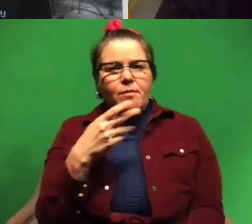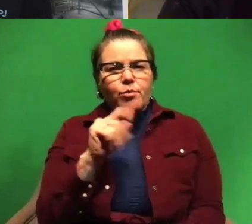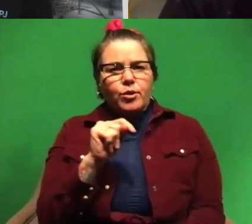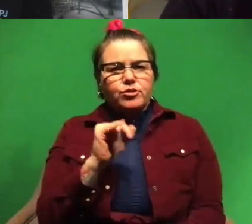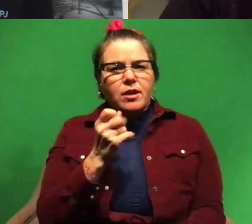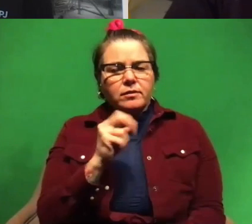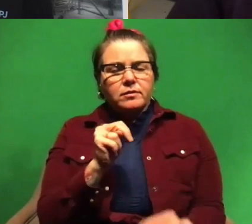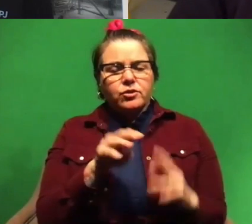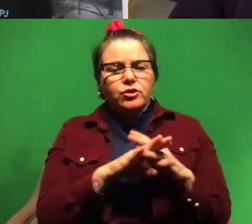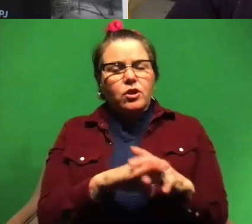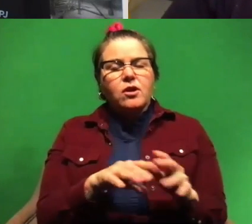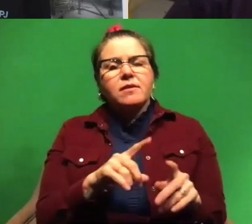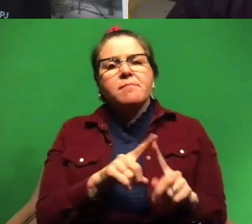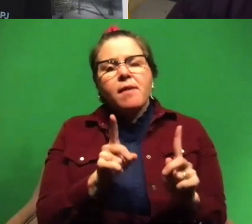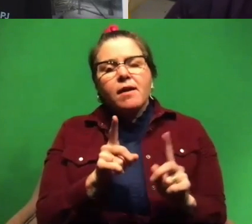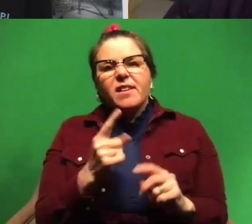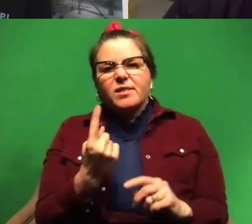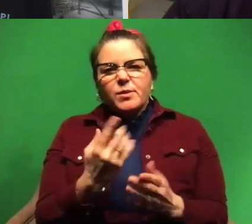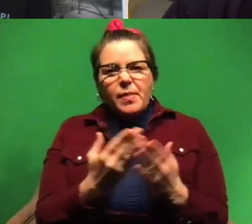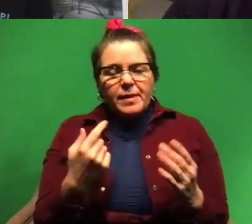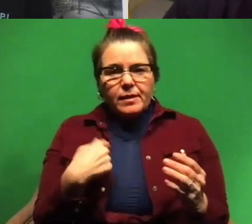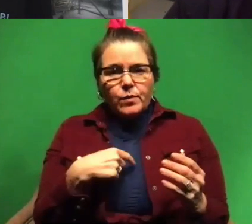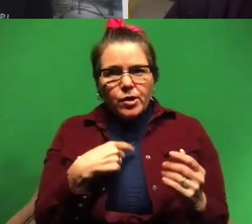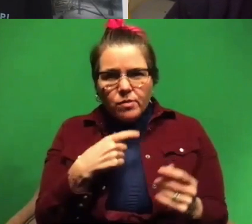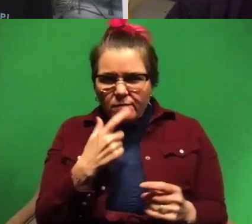But that's one of the things that we're actually really